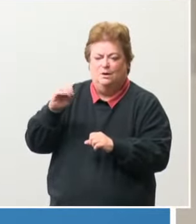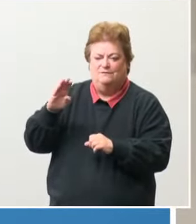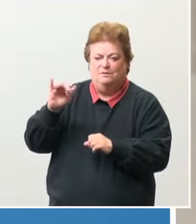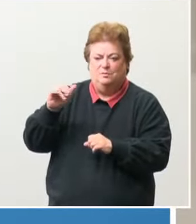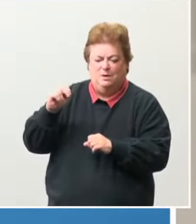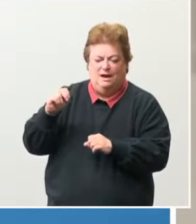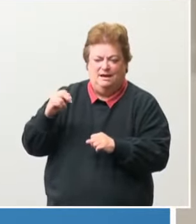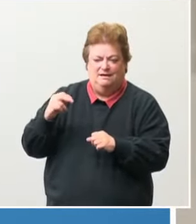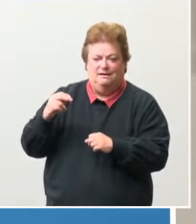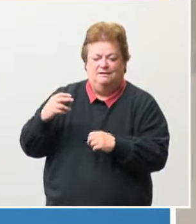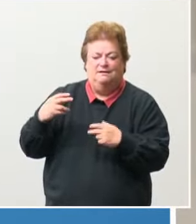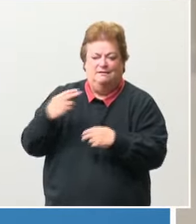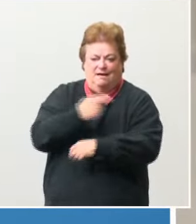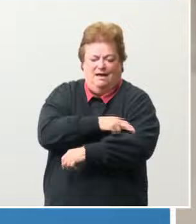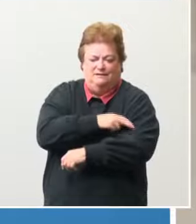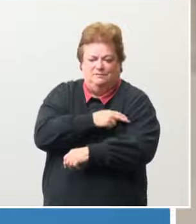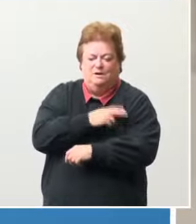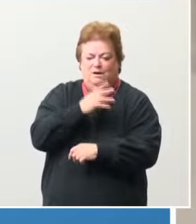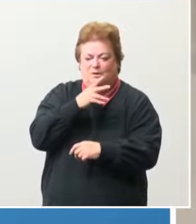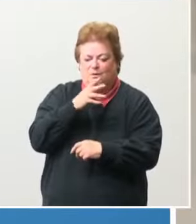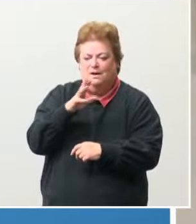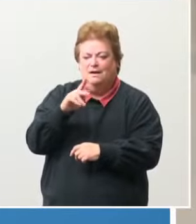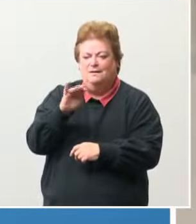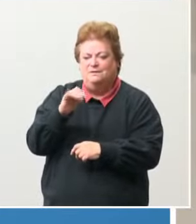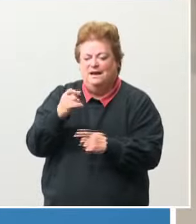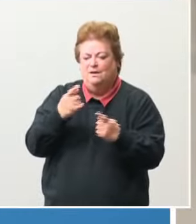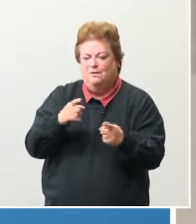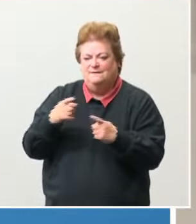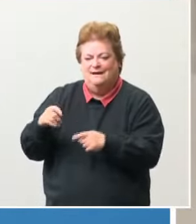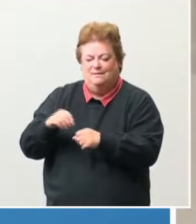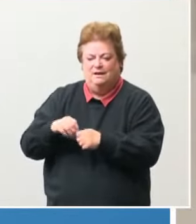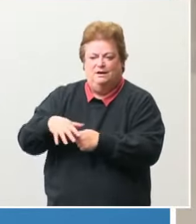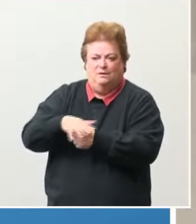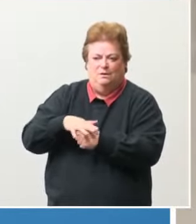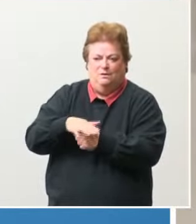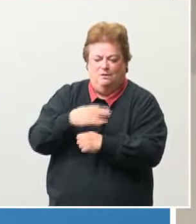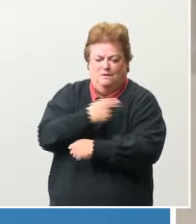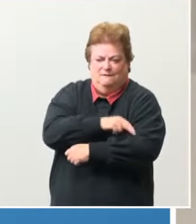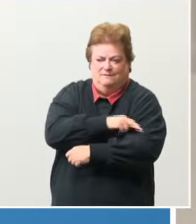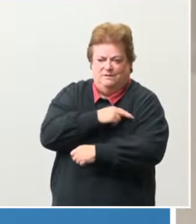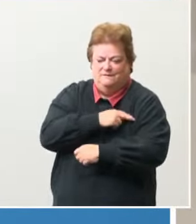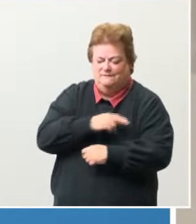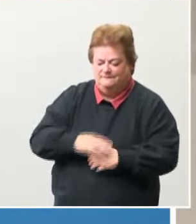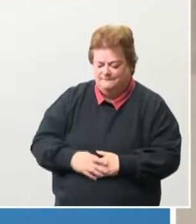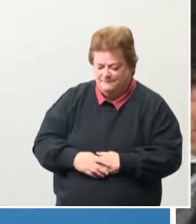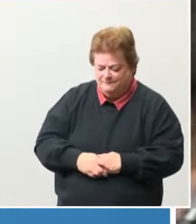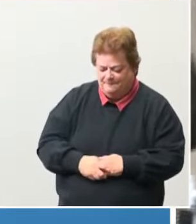will update us on the situation within our local hospitals. Russ?